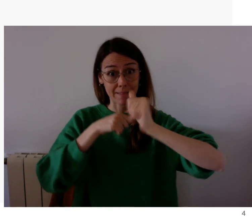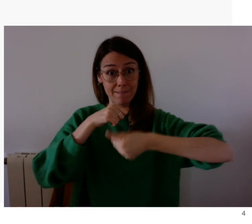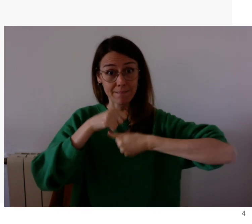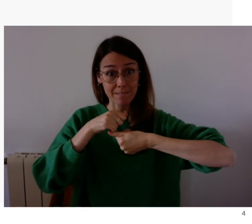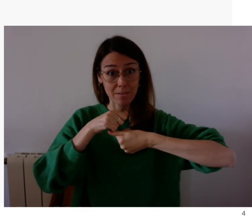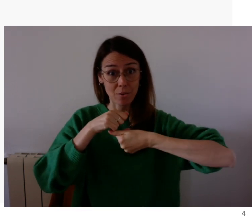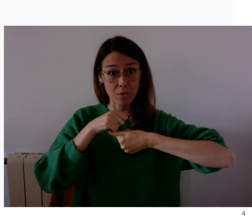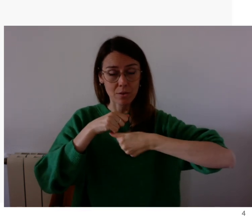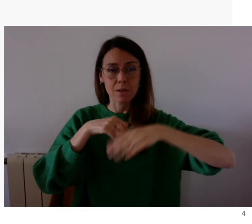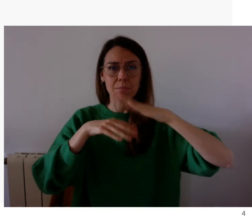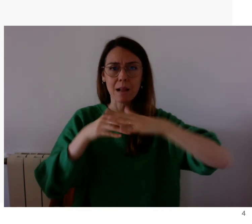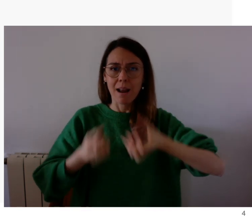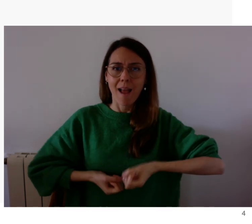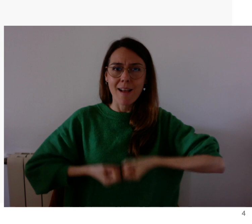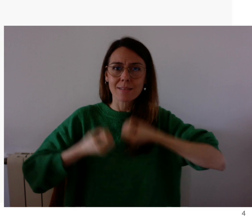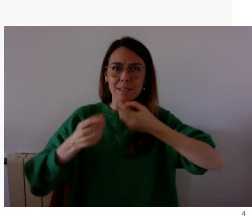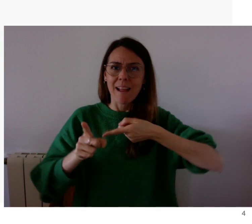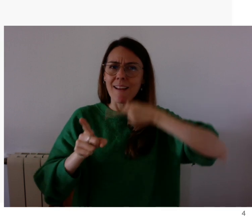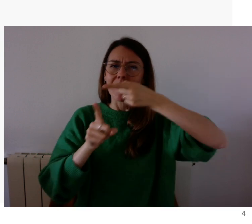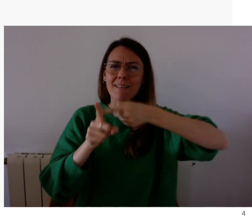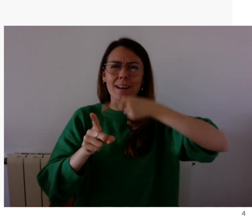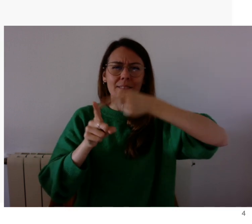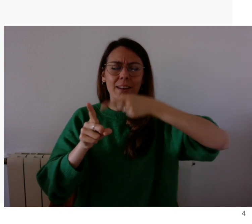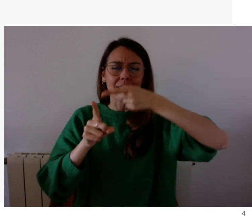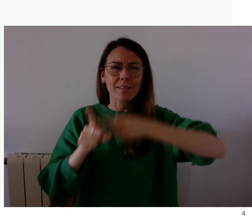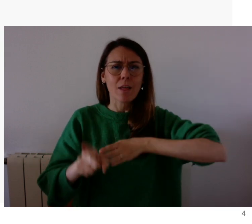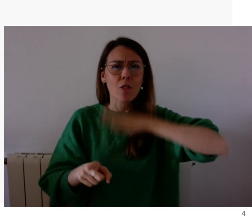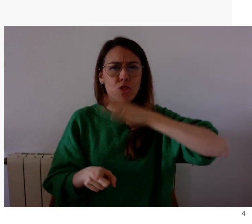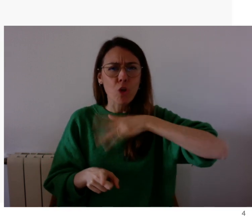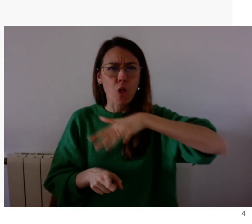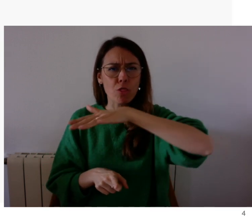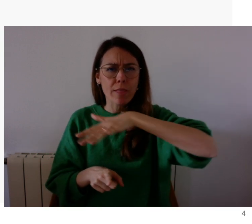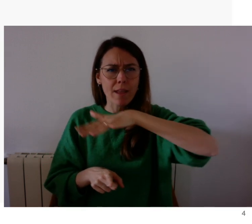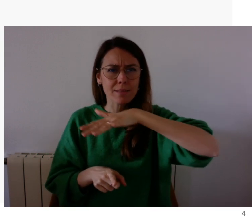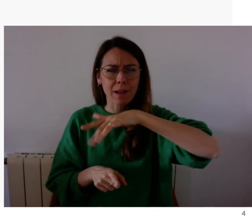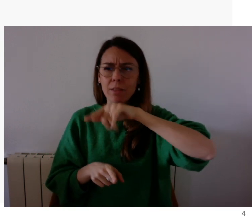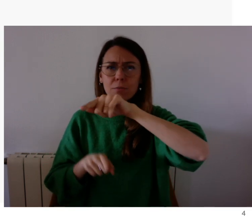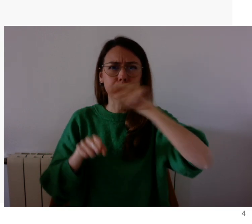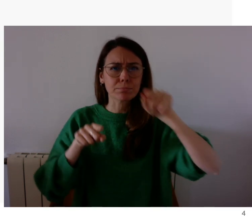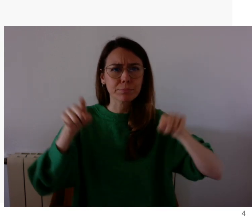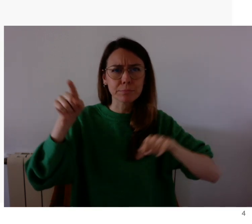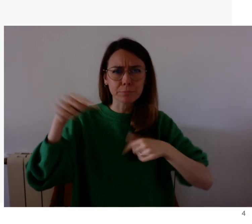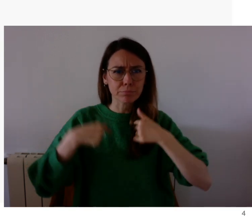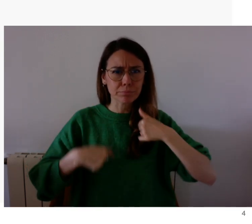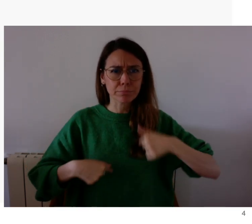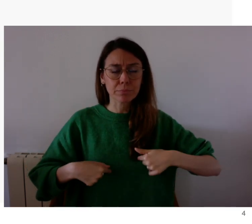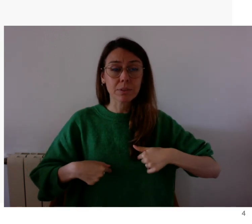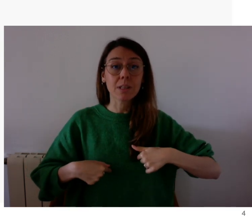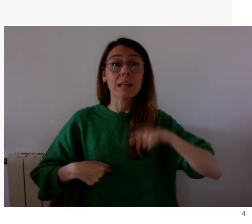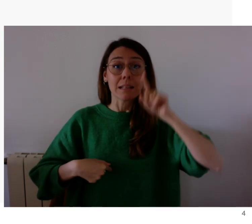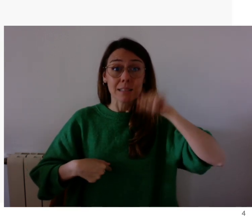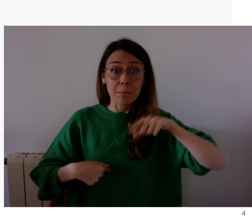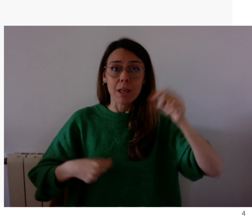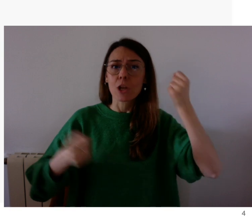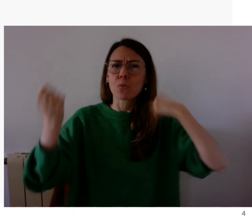handshapes used to map the position or the movement of the object referenced by the handshape